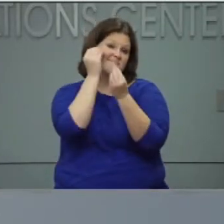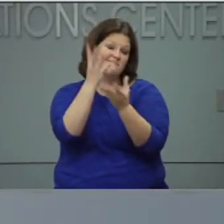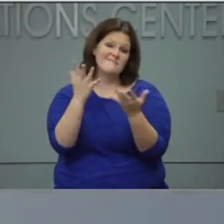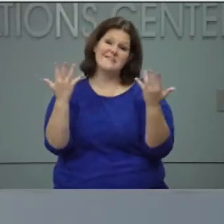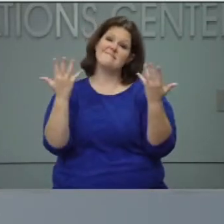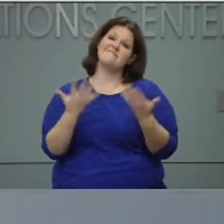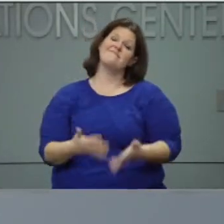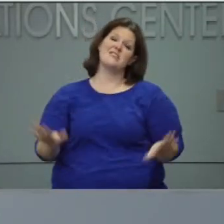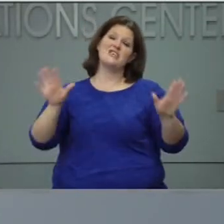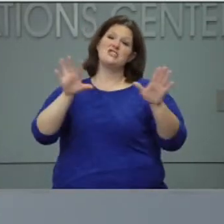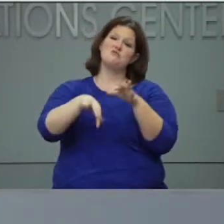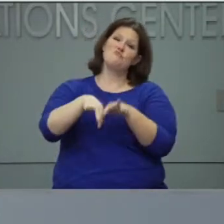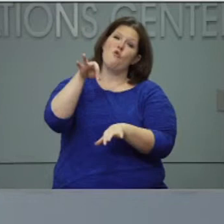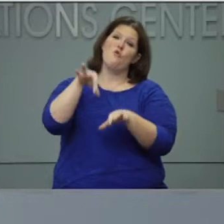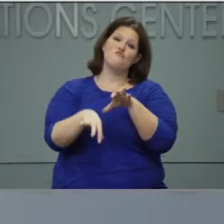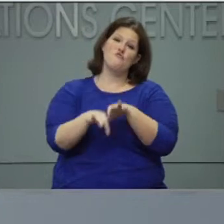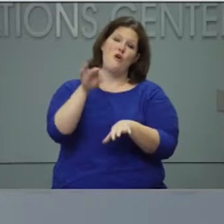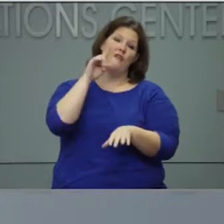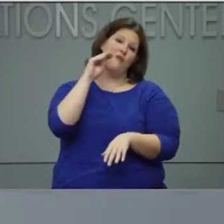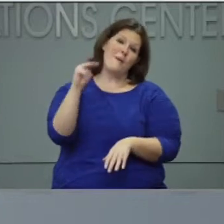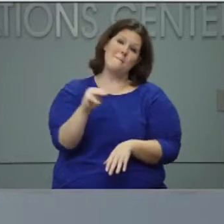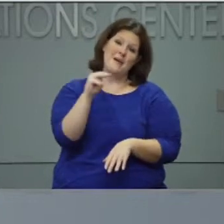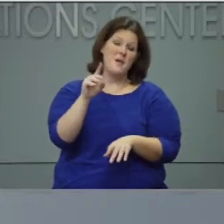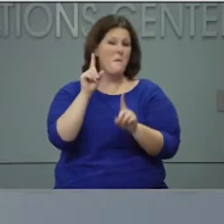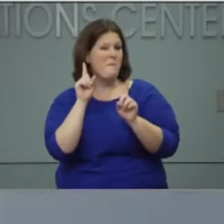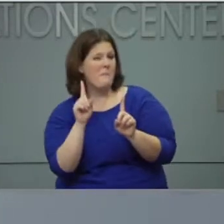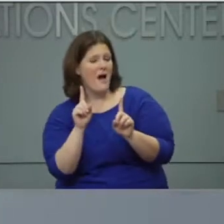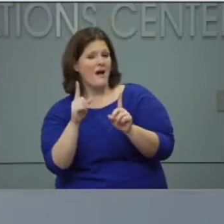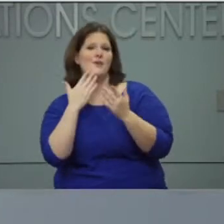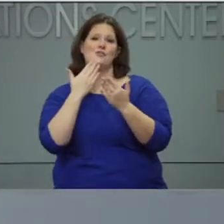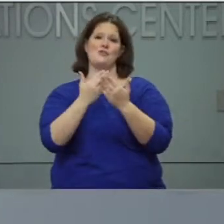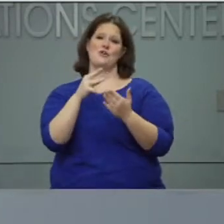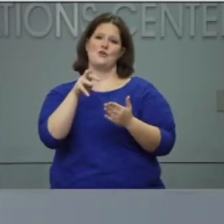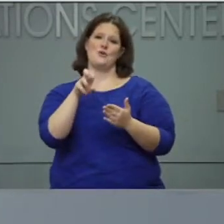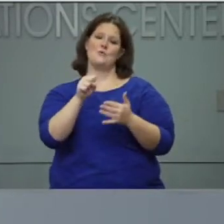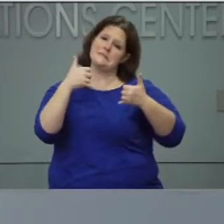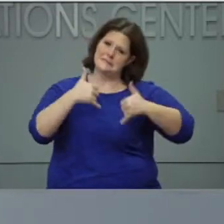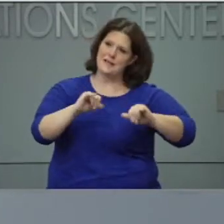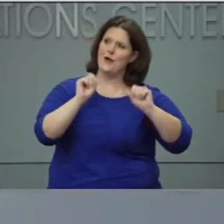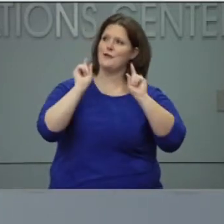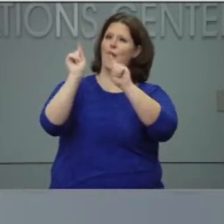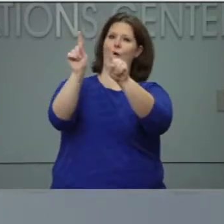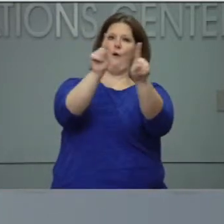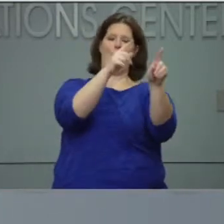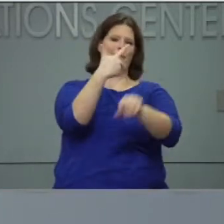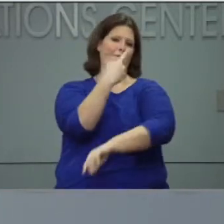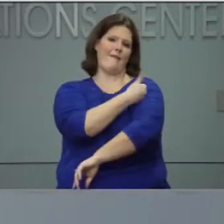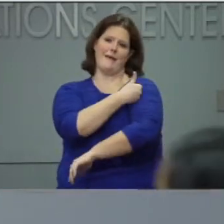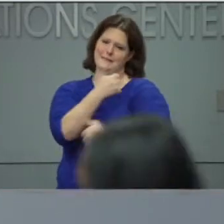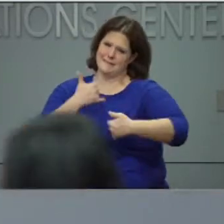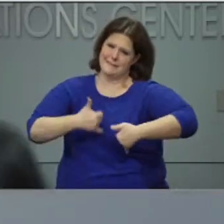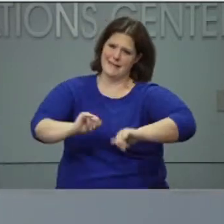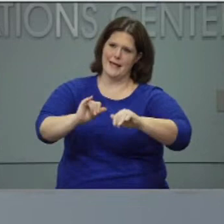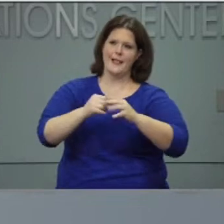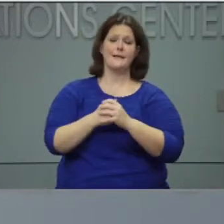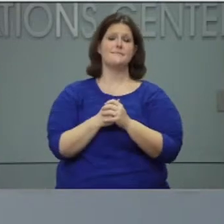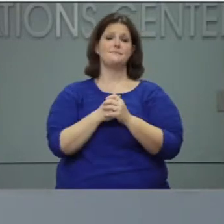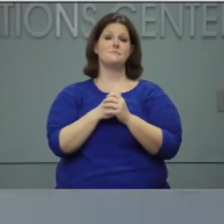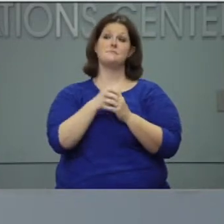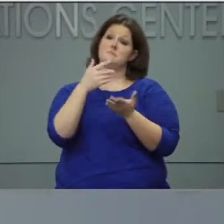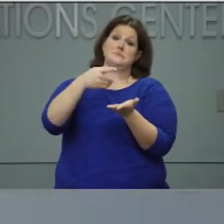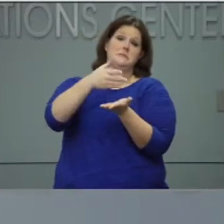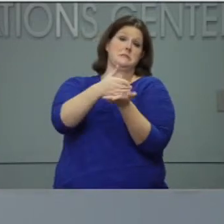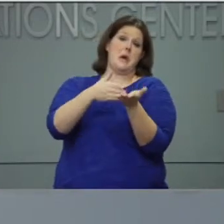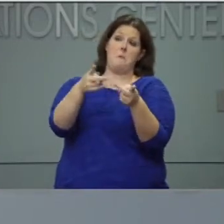news. You can still get your vaccine and be protected against this deadly virus. And in many places, you can get a $100